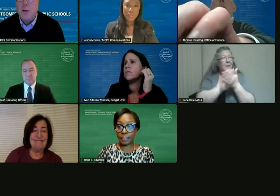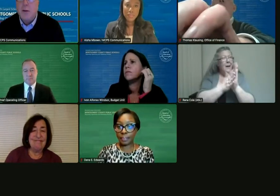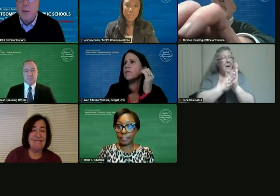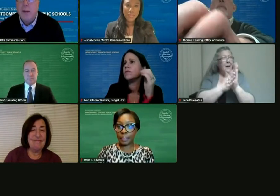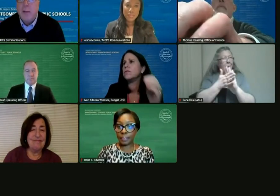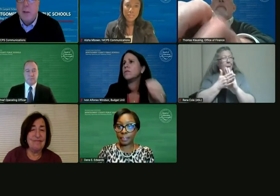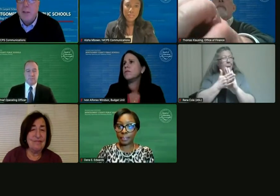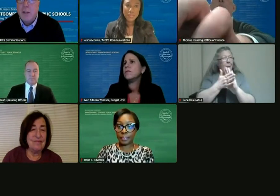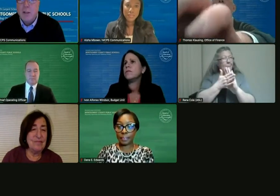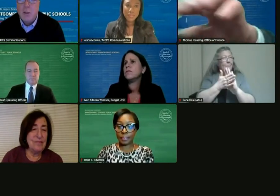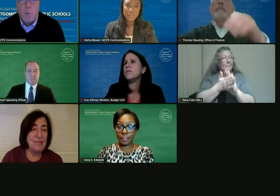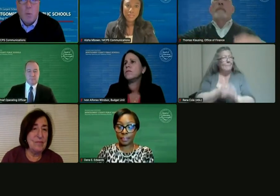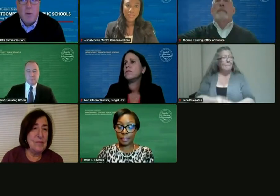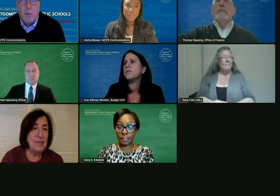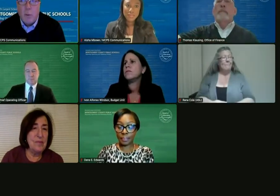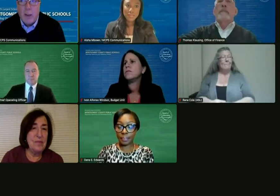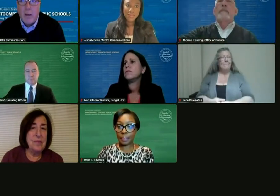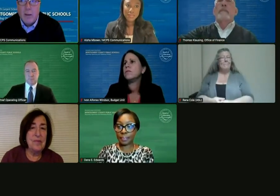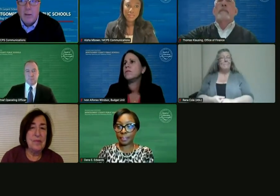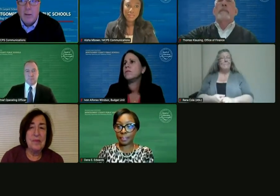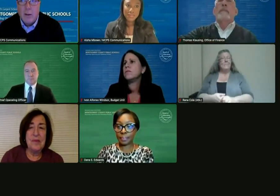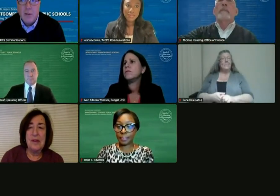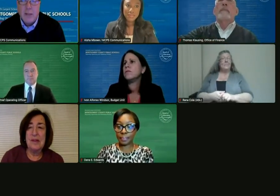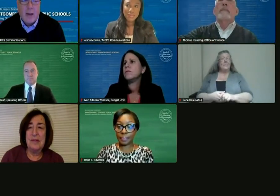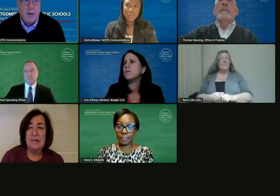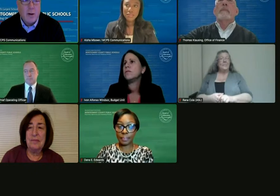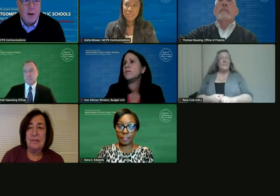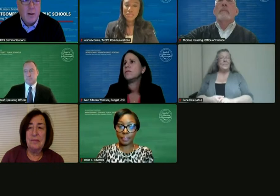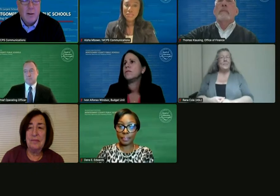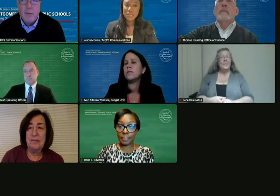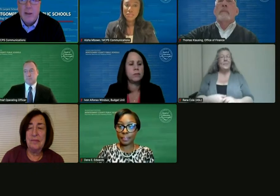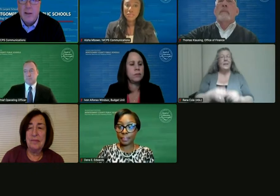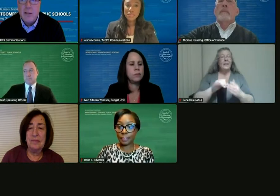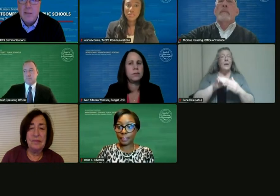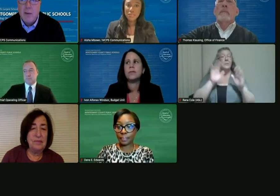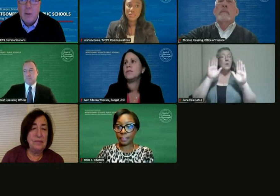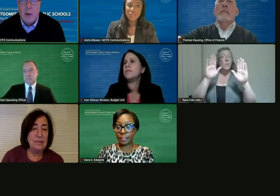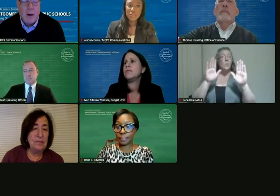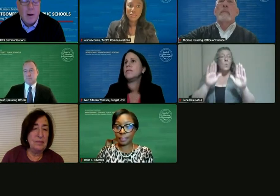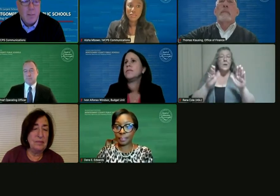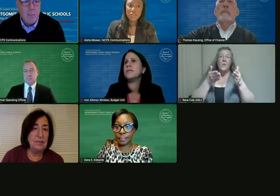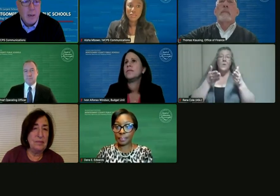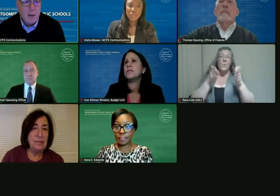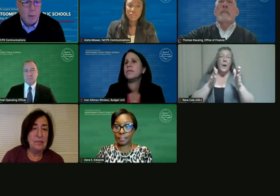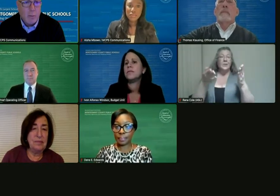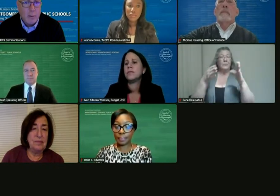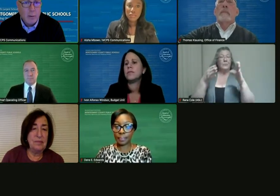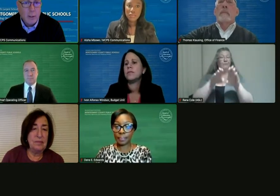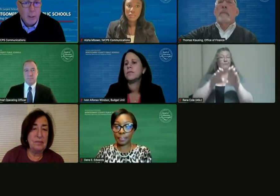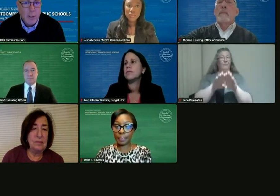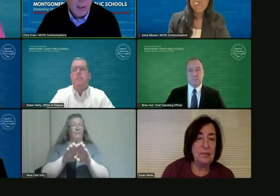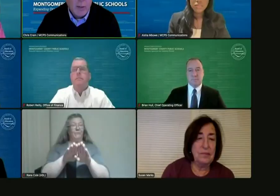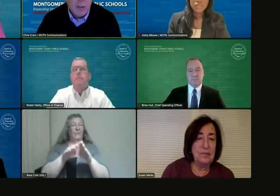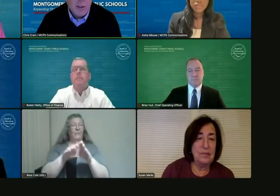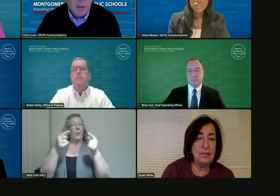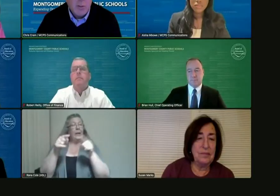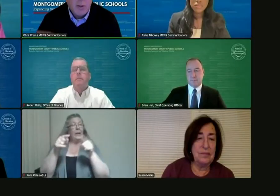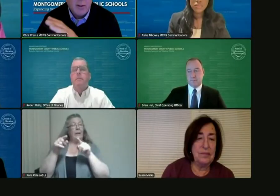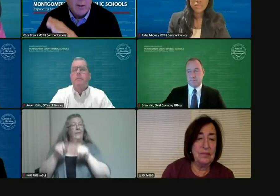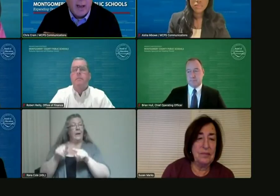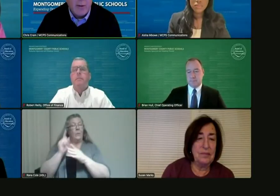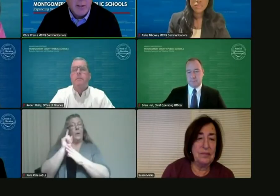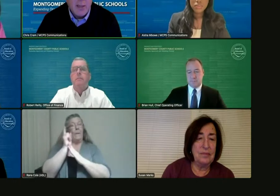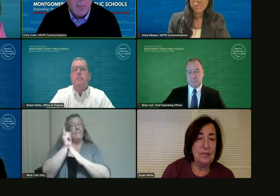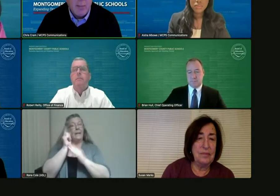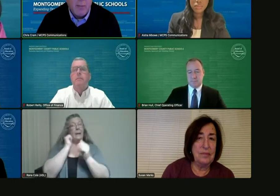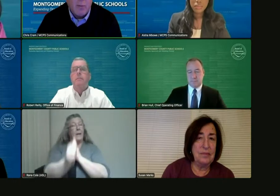Thank you, Dr. McKnight. Well, that's a wonderful way to close out our event this evening. We are a minute over. If we could just do a